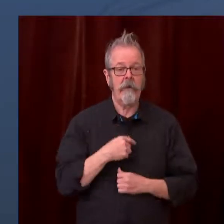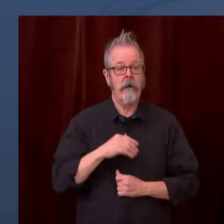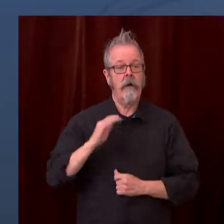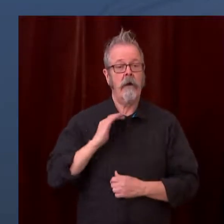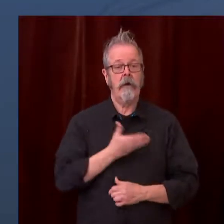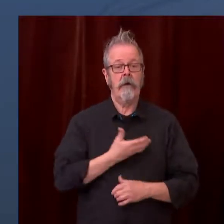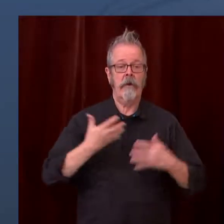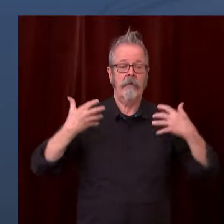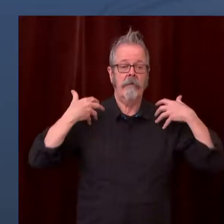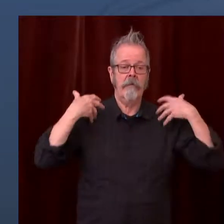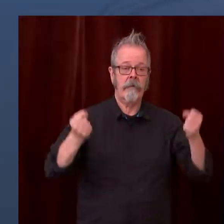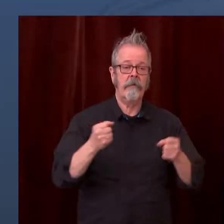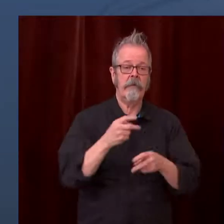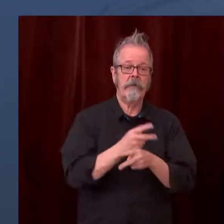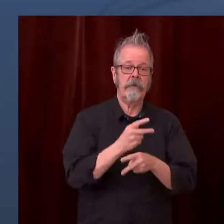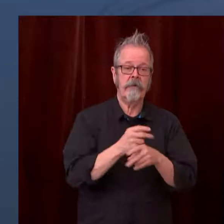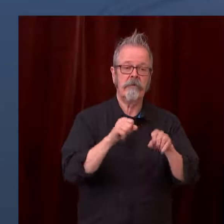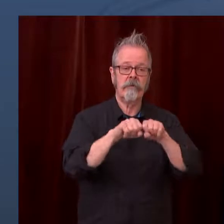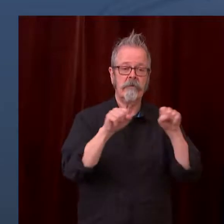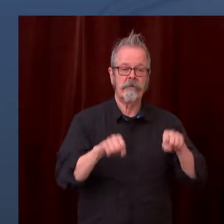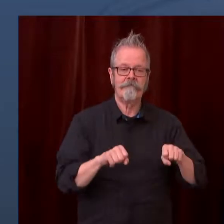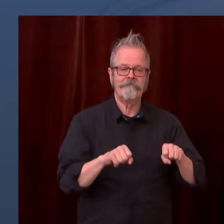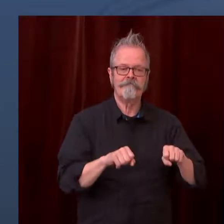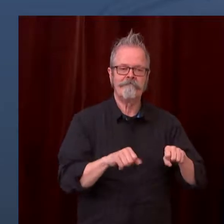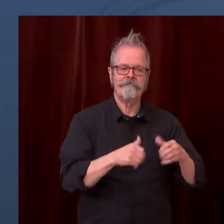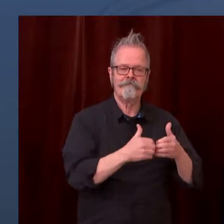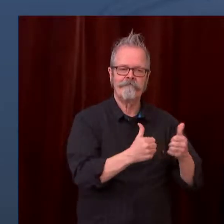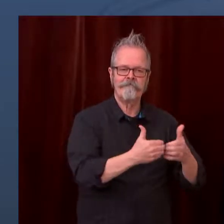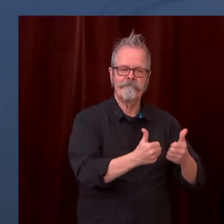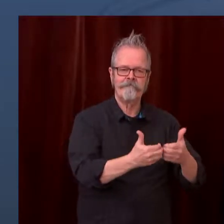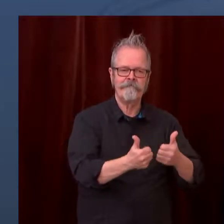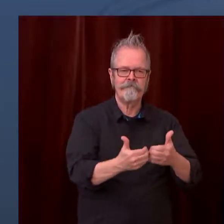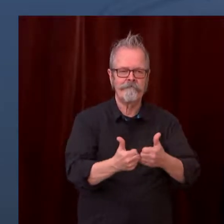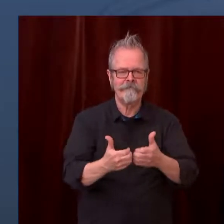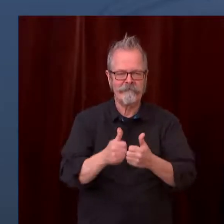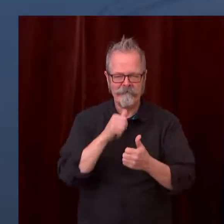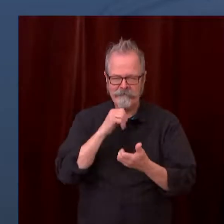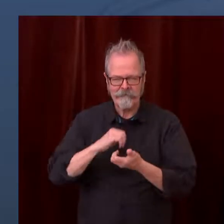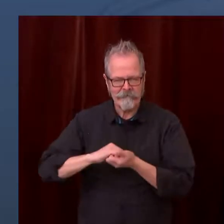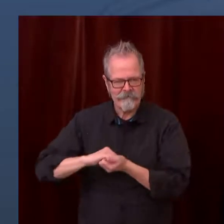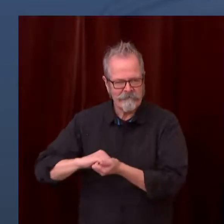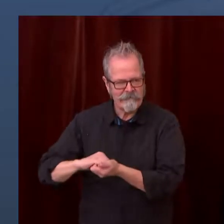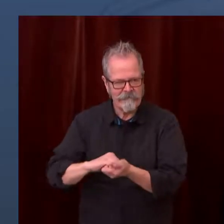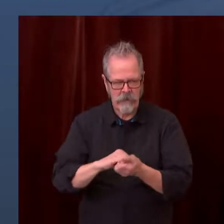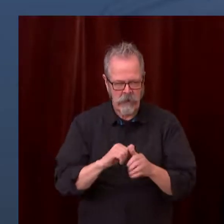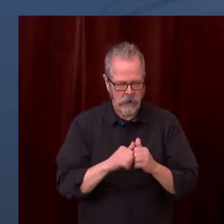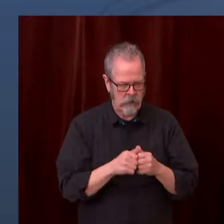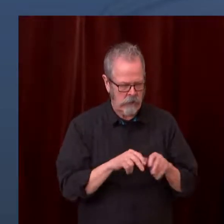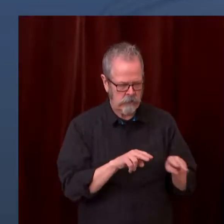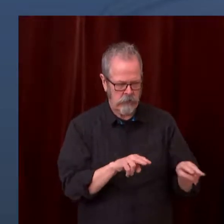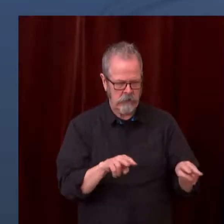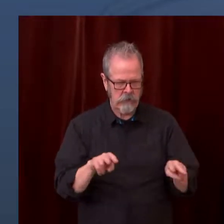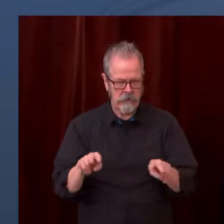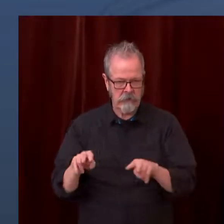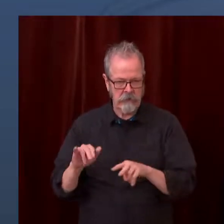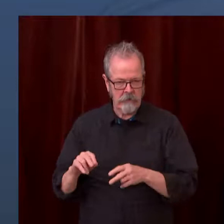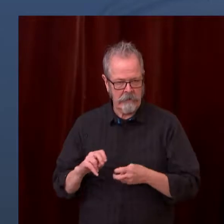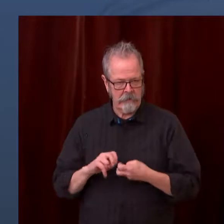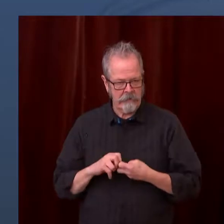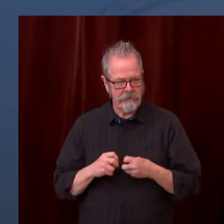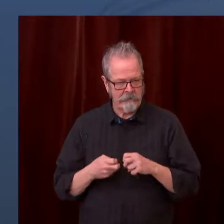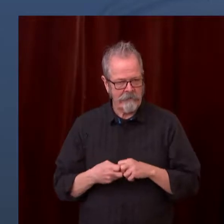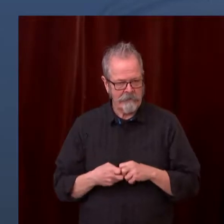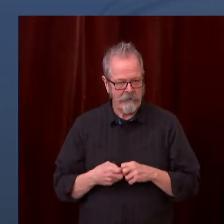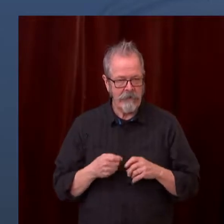own appointments for folks by necessity because they're standalone operations. They're not run by the Department of Health. So at the moment, what